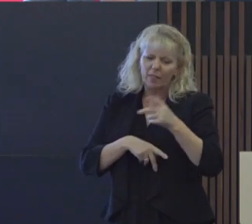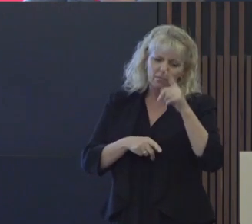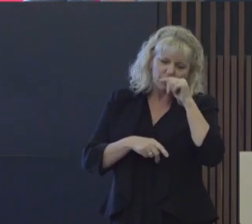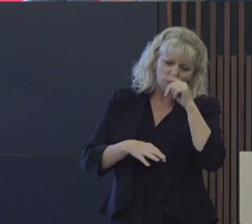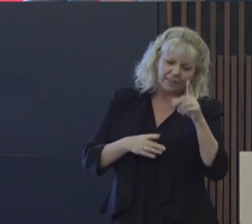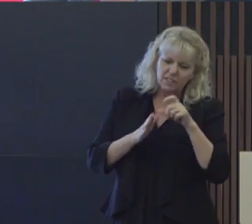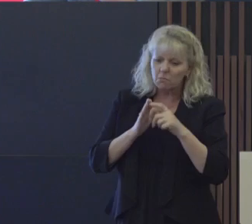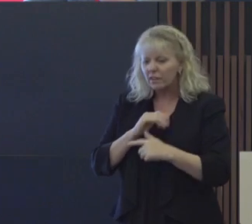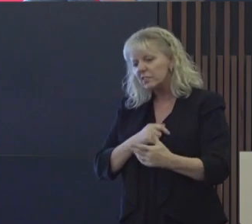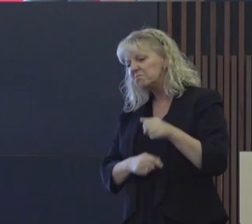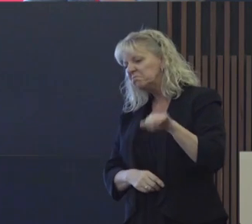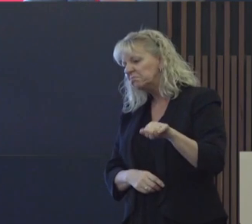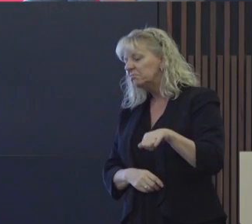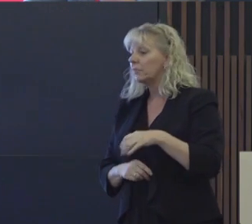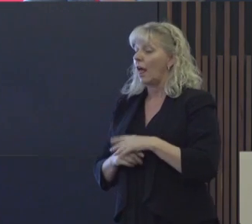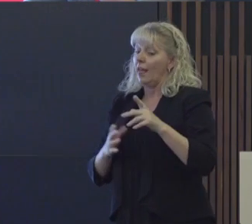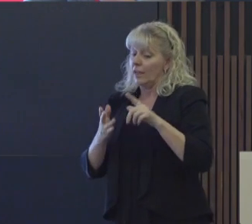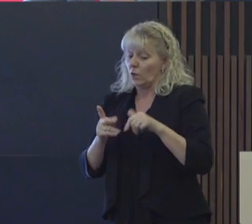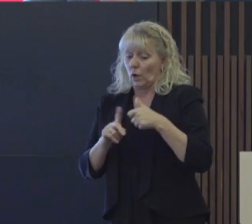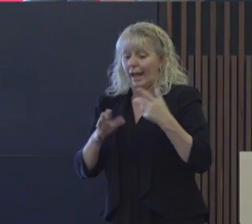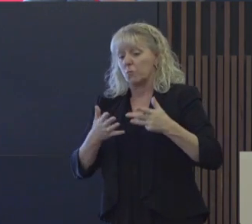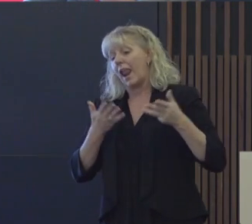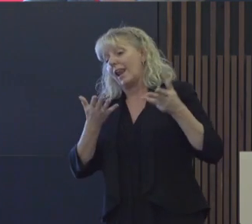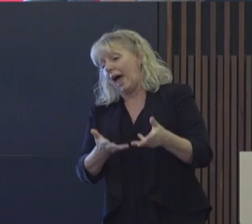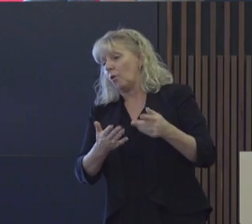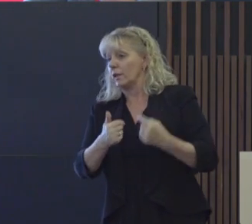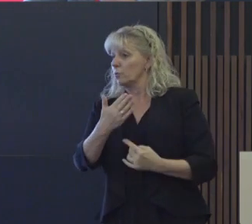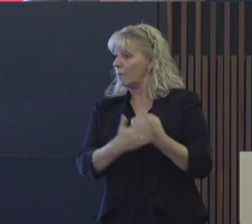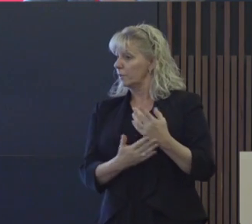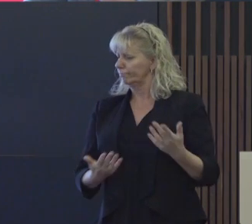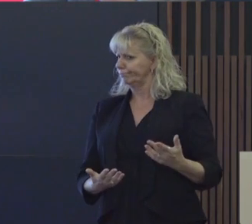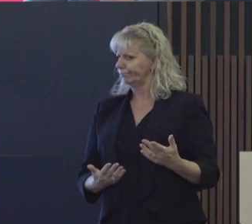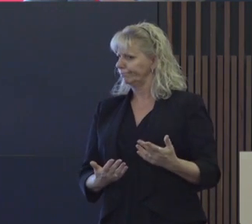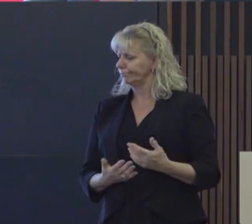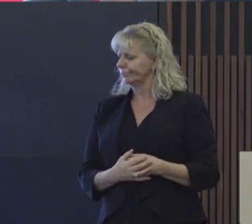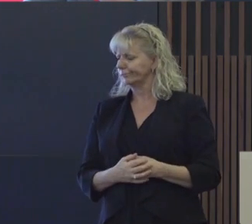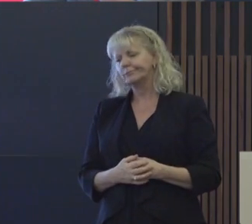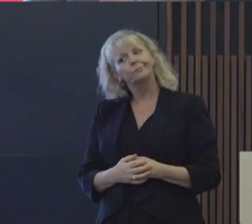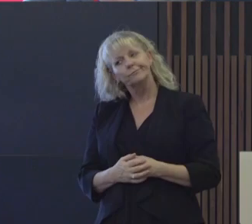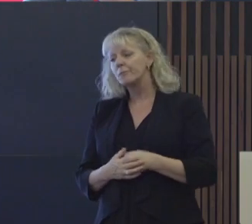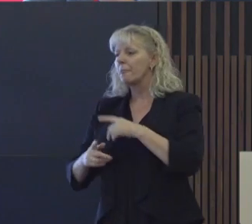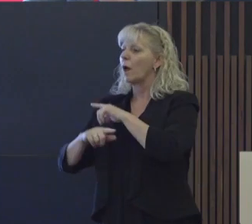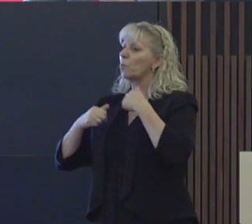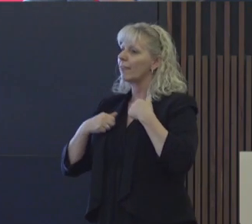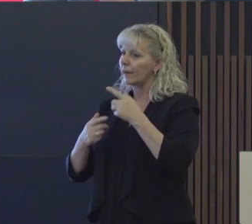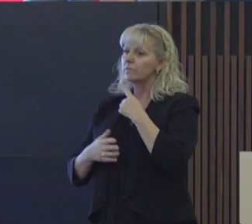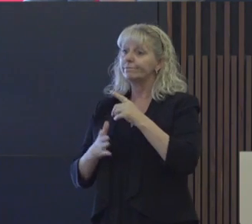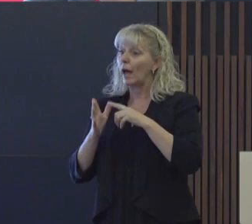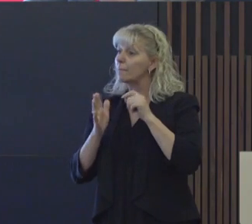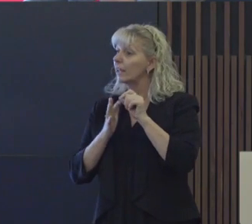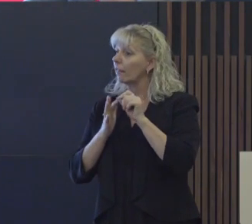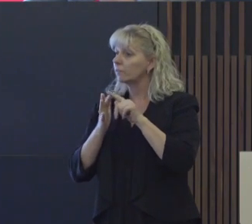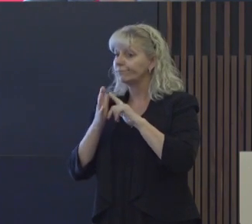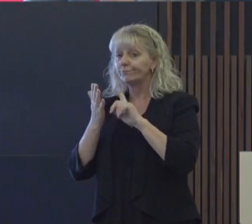so therefore that's okay, we'll allow that to happen. So we then appealed that